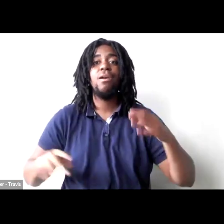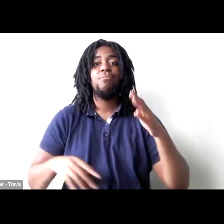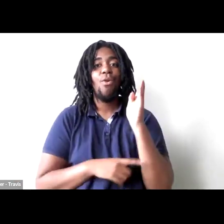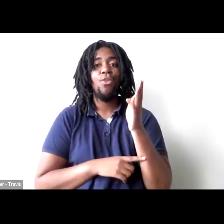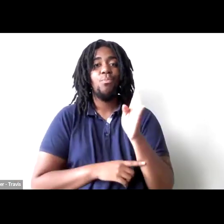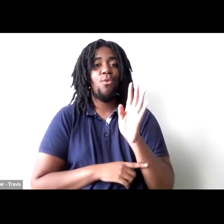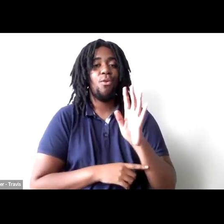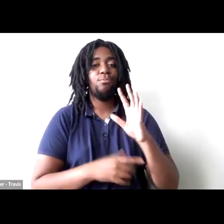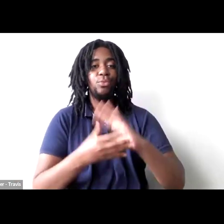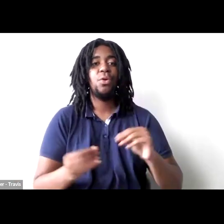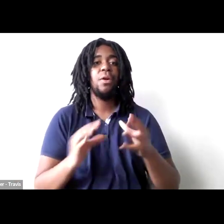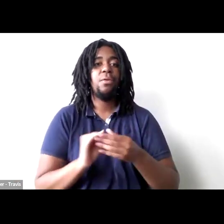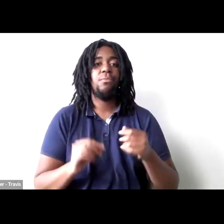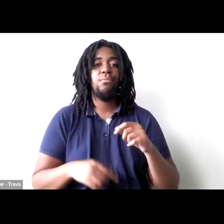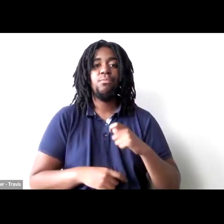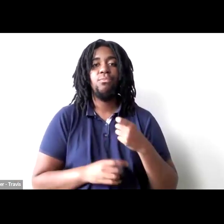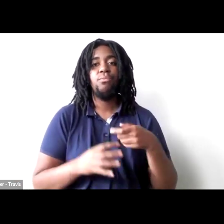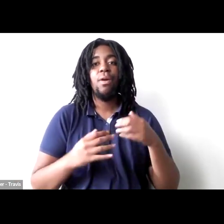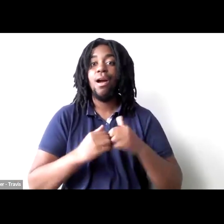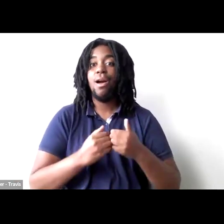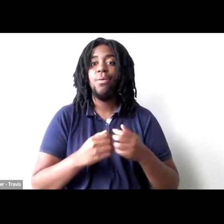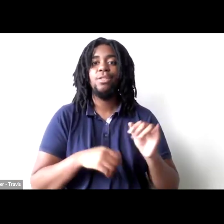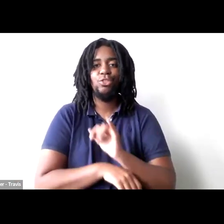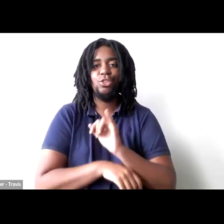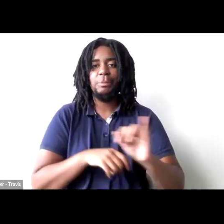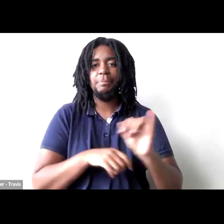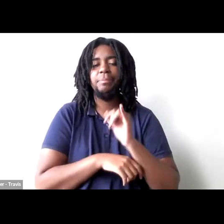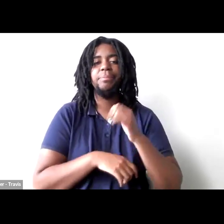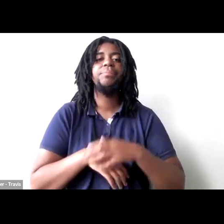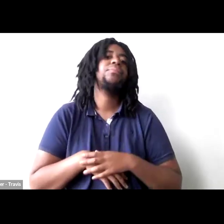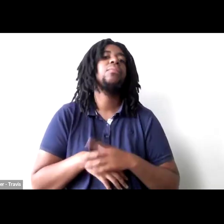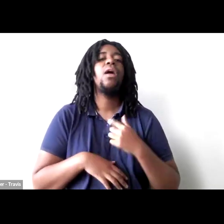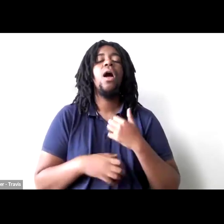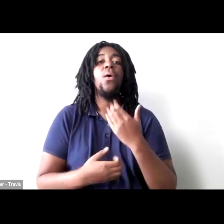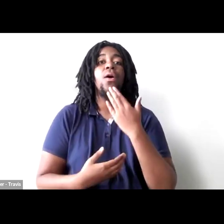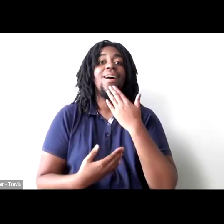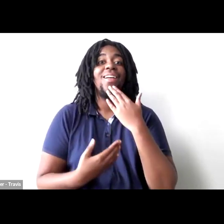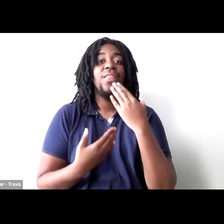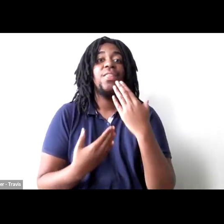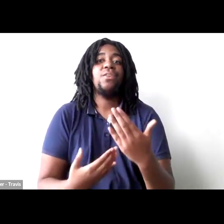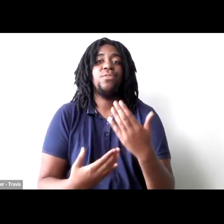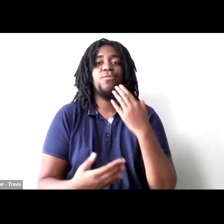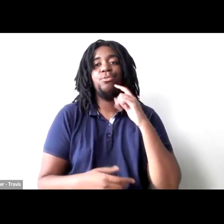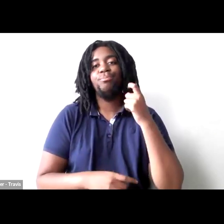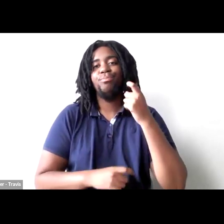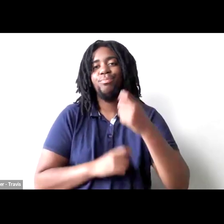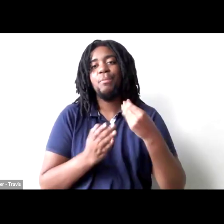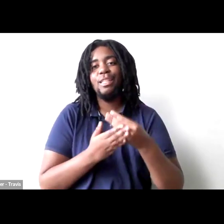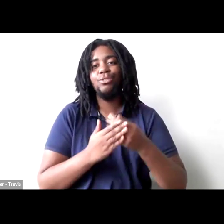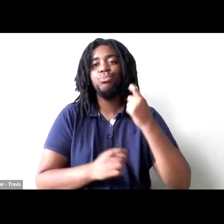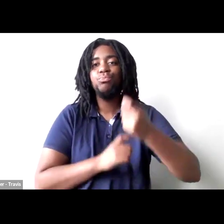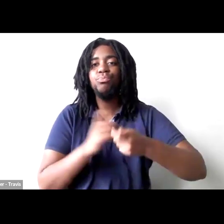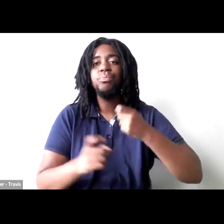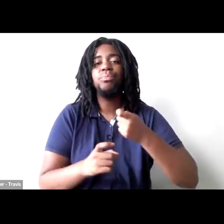I'd like to thank everyone who donated to the Peale while reserving their free ticket for today's talks. Your support makes it possible for us